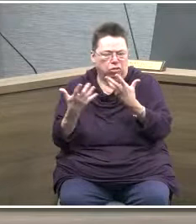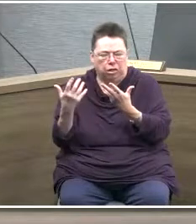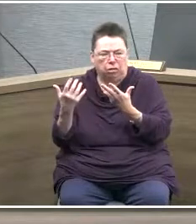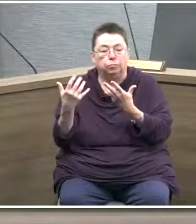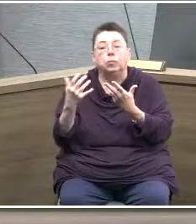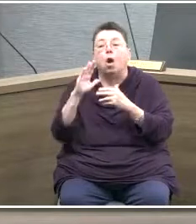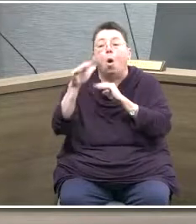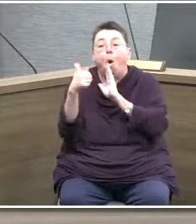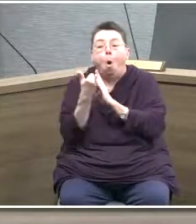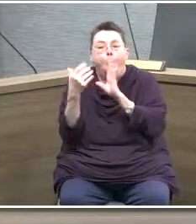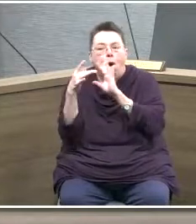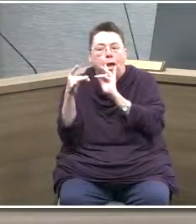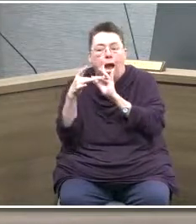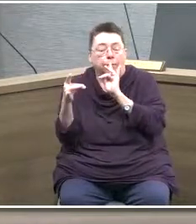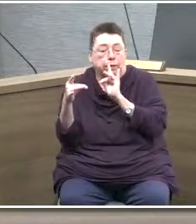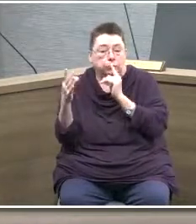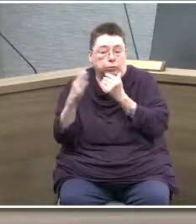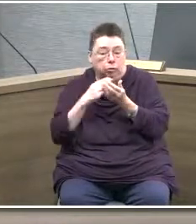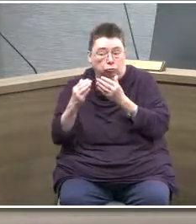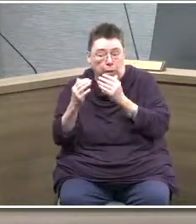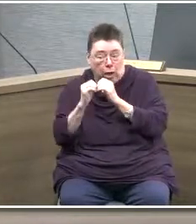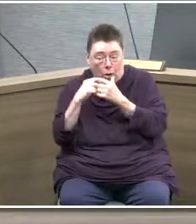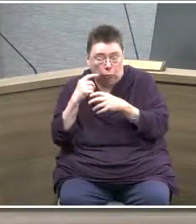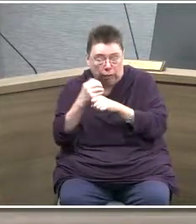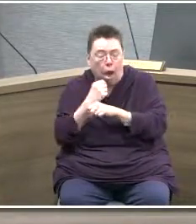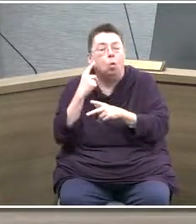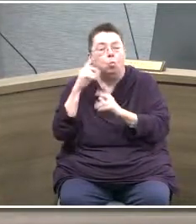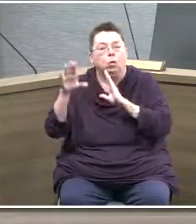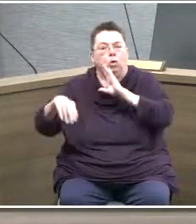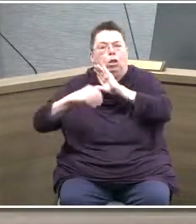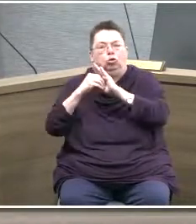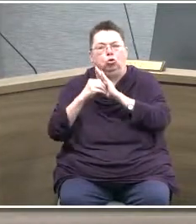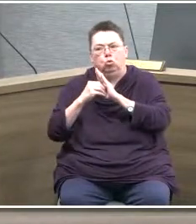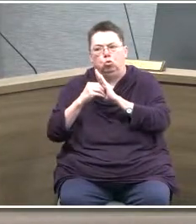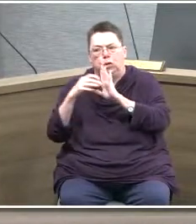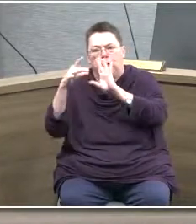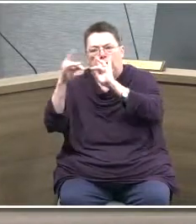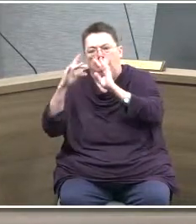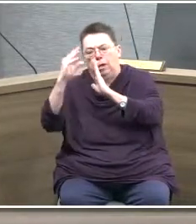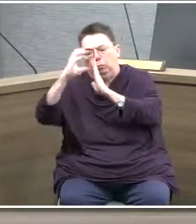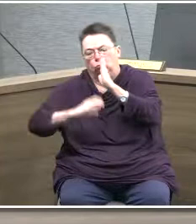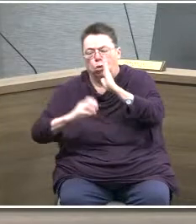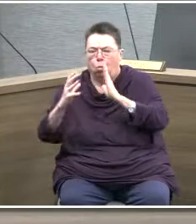All comments, regardless of how they are submitted, will be included in the comment grid and will receive a